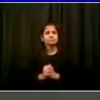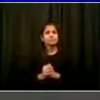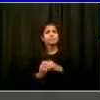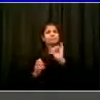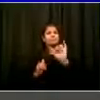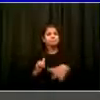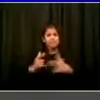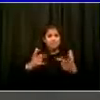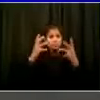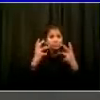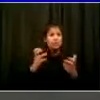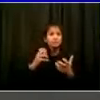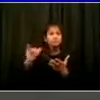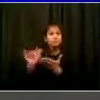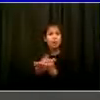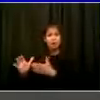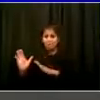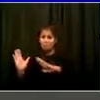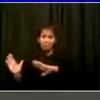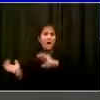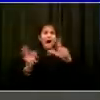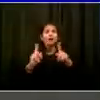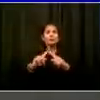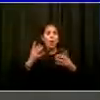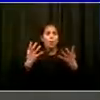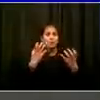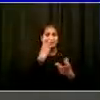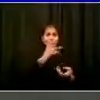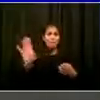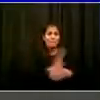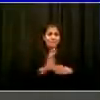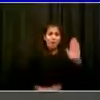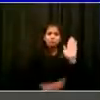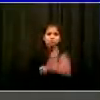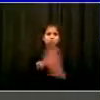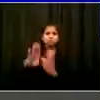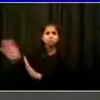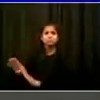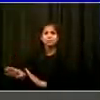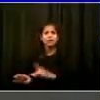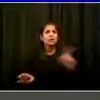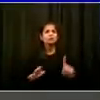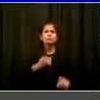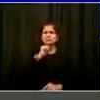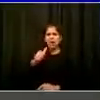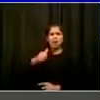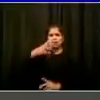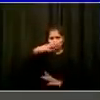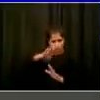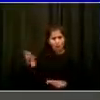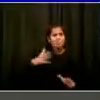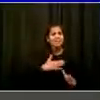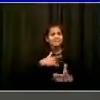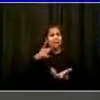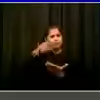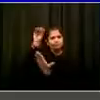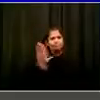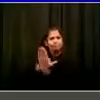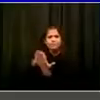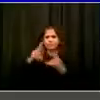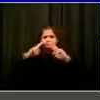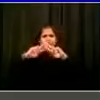color from business opportunities and jobs. And even more than that, when MWBEs